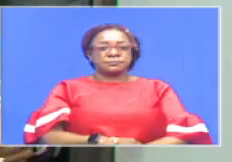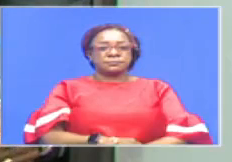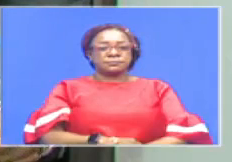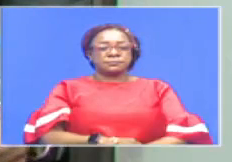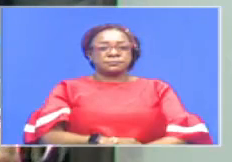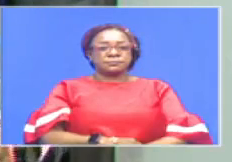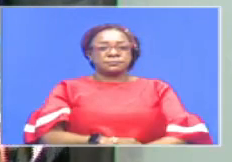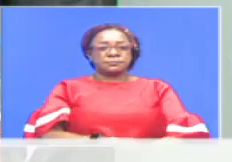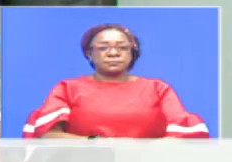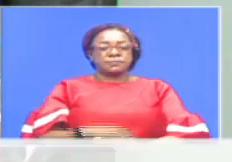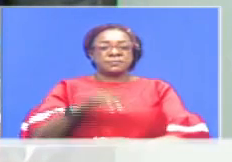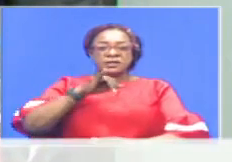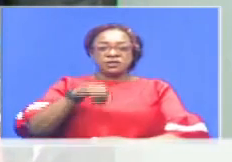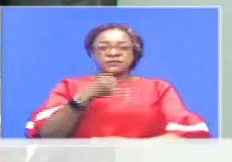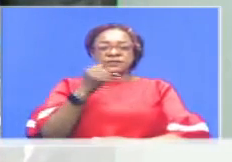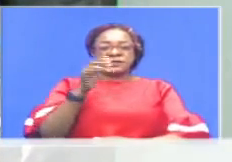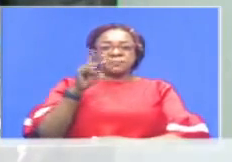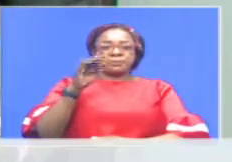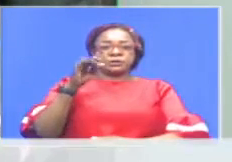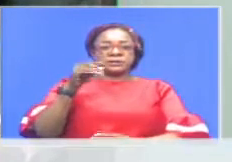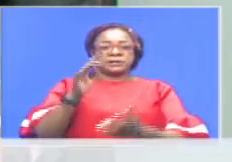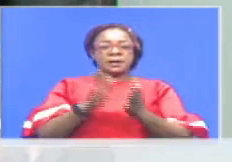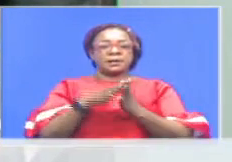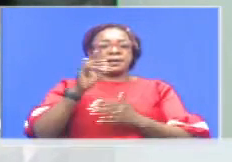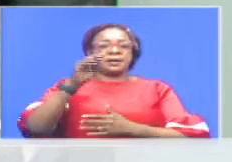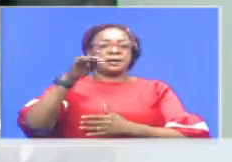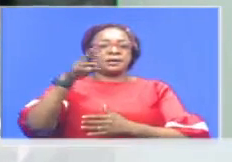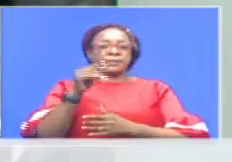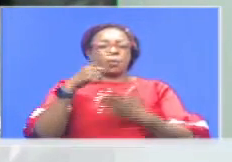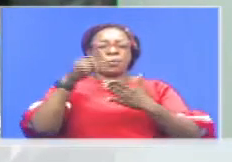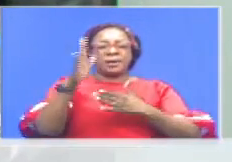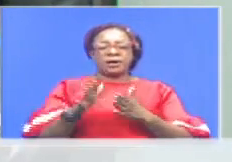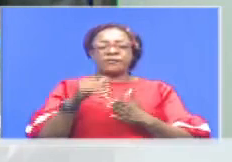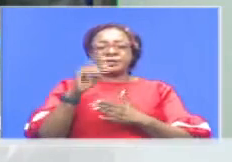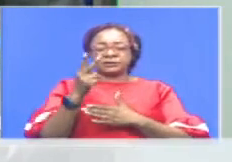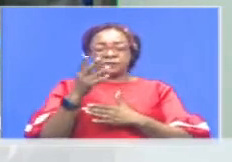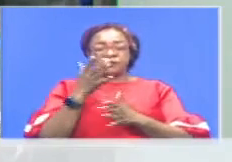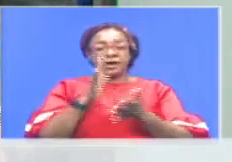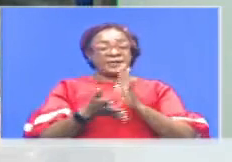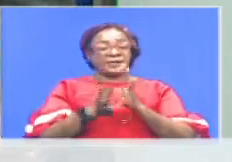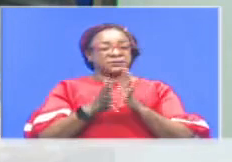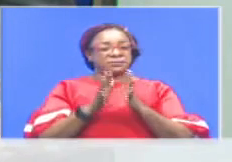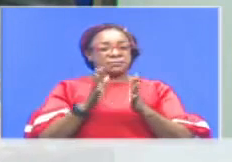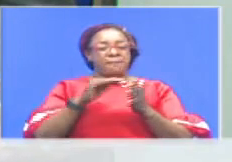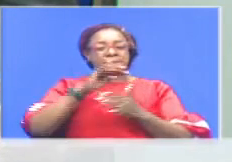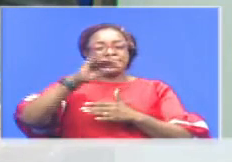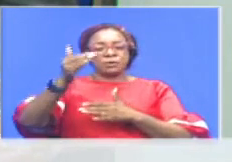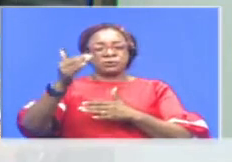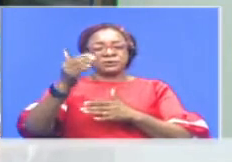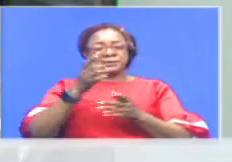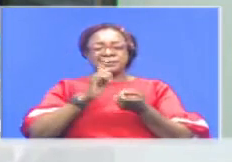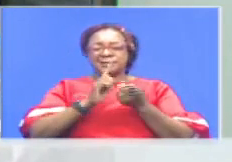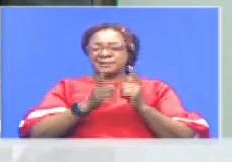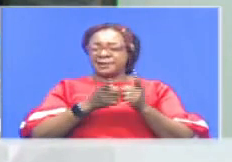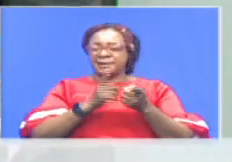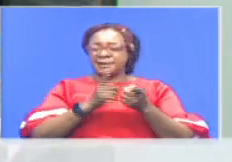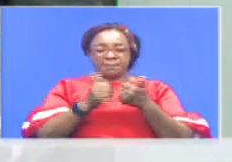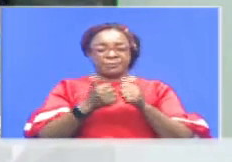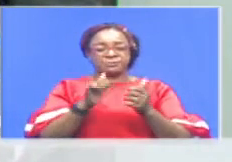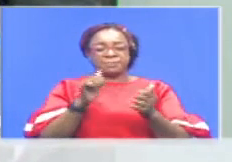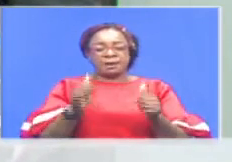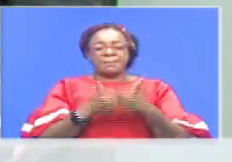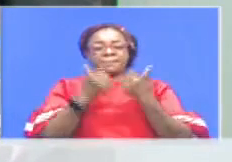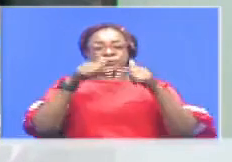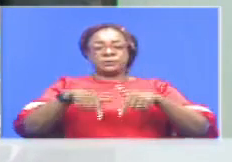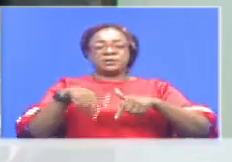Josphat Kiprotich and Edith Jepchumba are the winners of the second edition of the Athletics Kenya National Mountain Running Championship that was held today